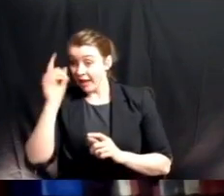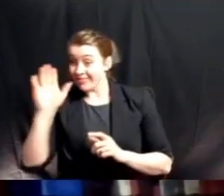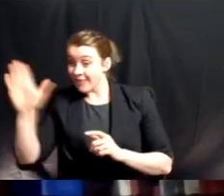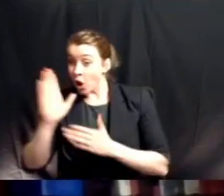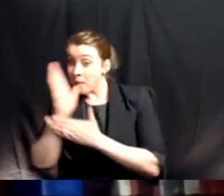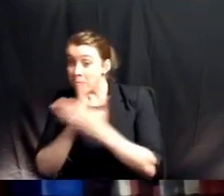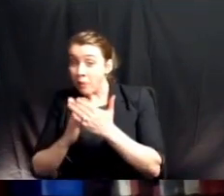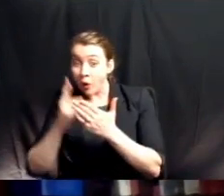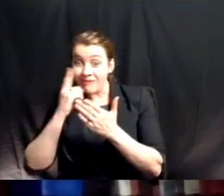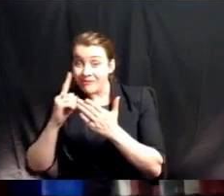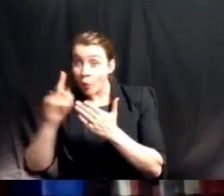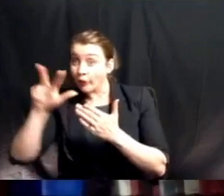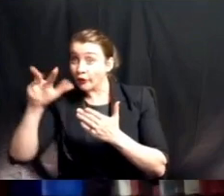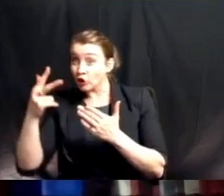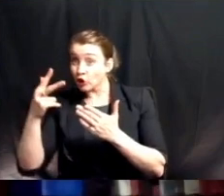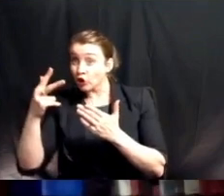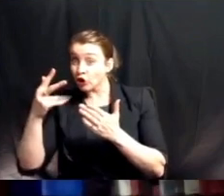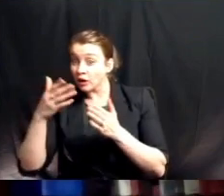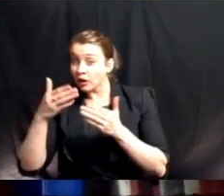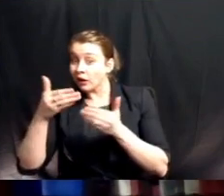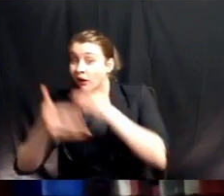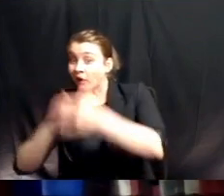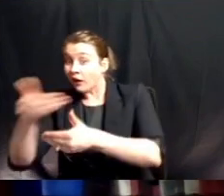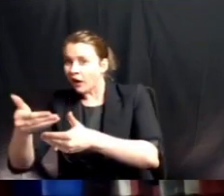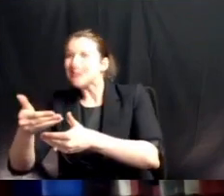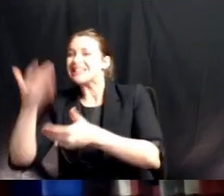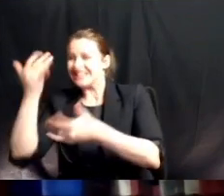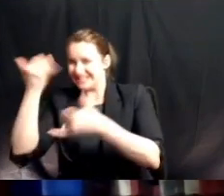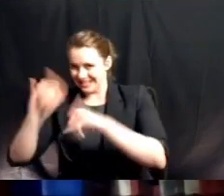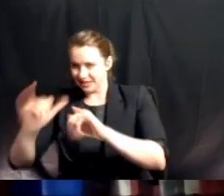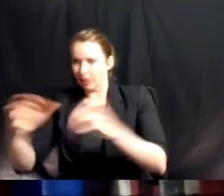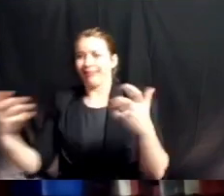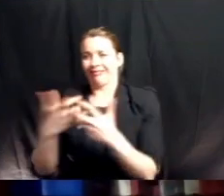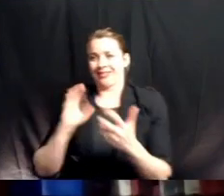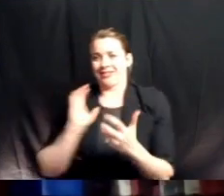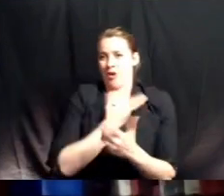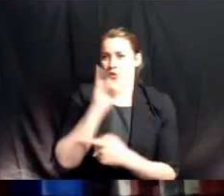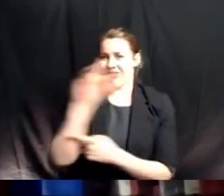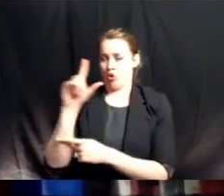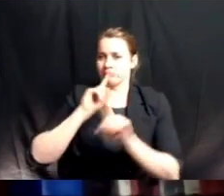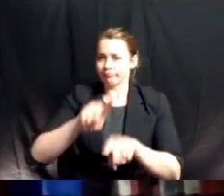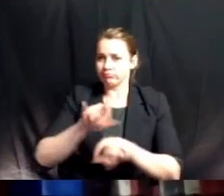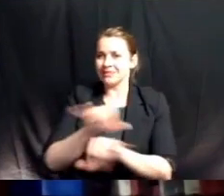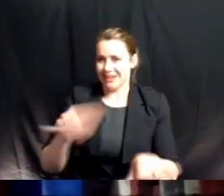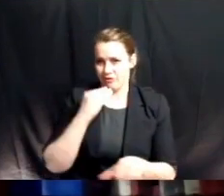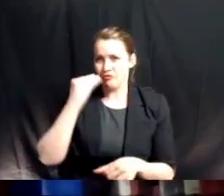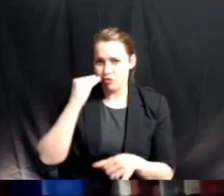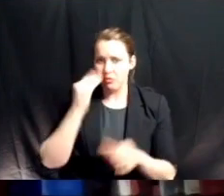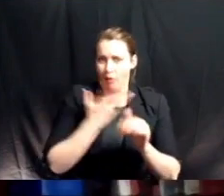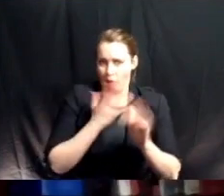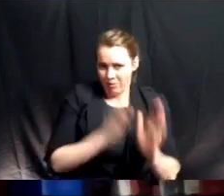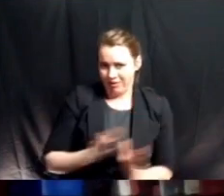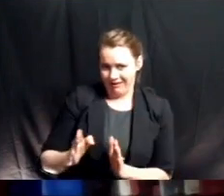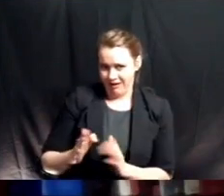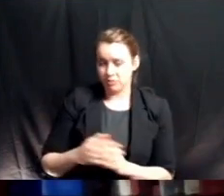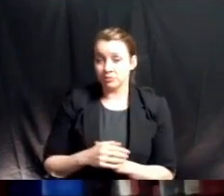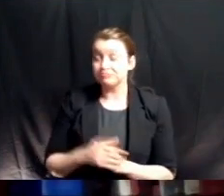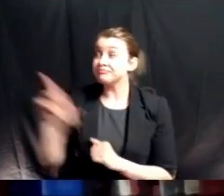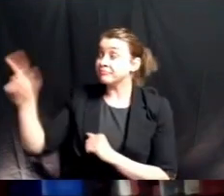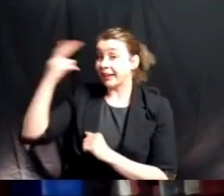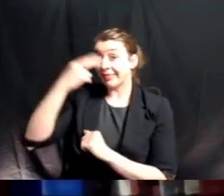Restore Illinois plan. So we advised them when they asked us for our advice,